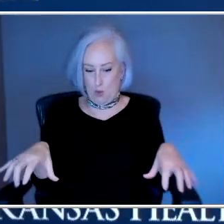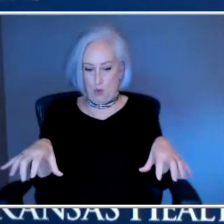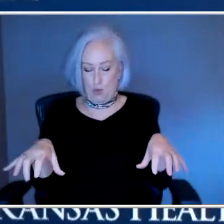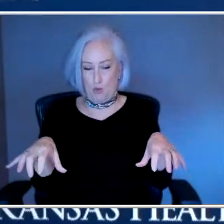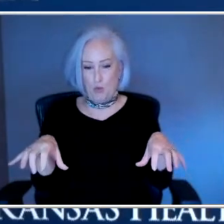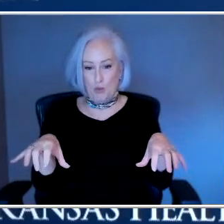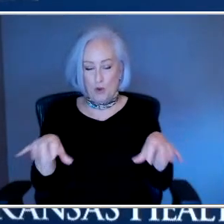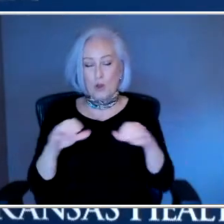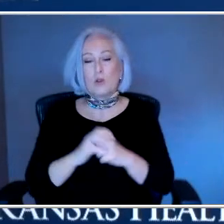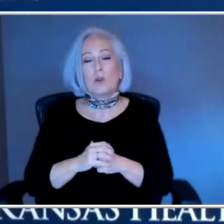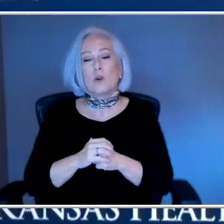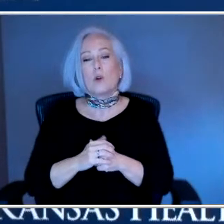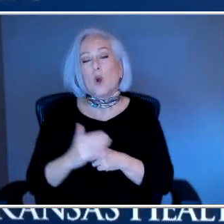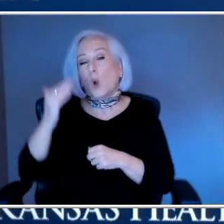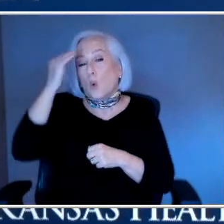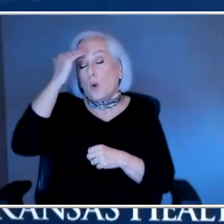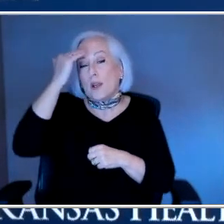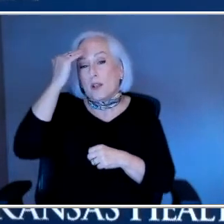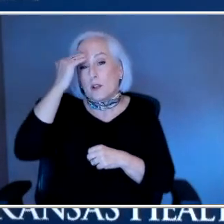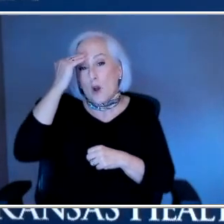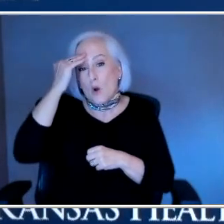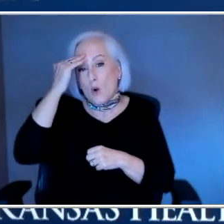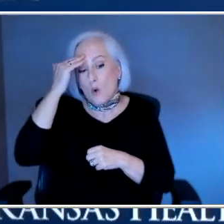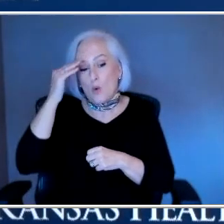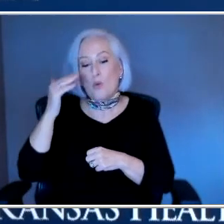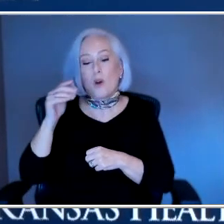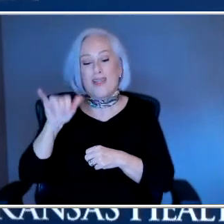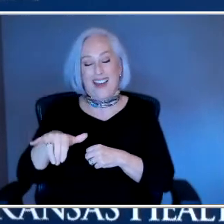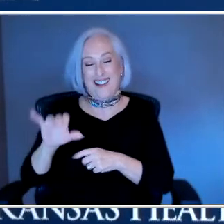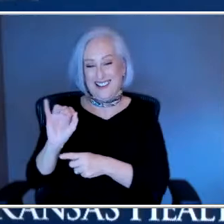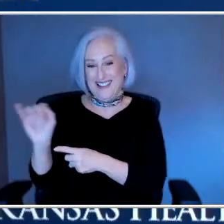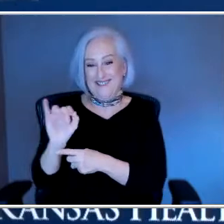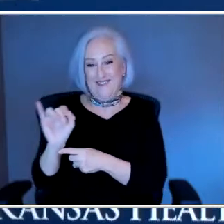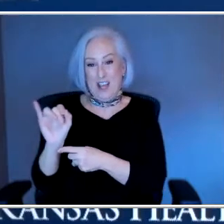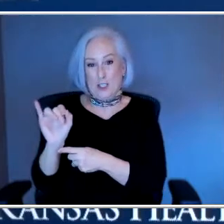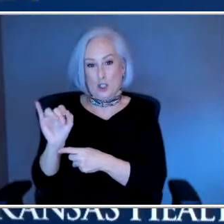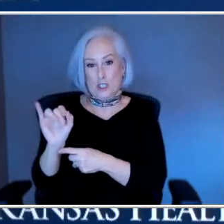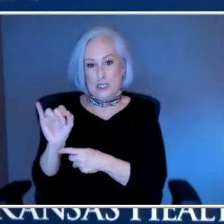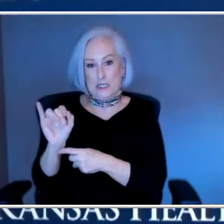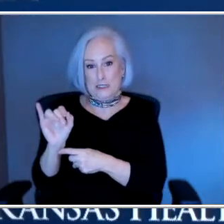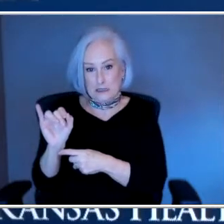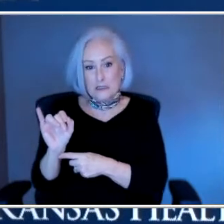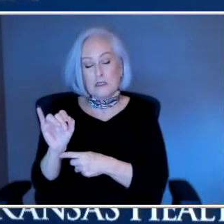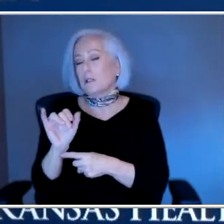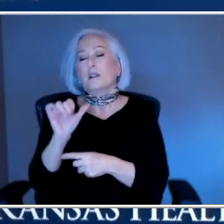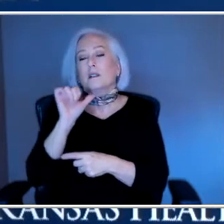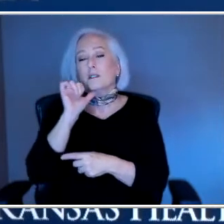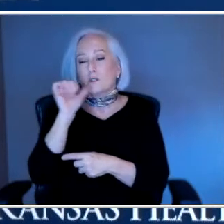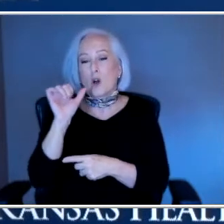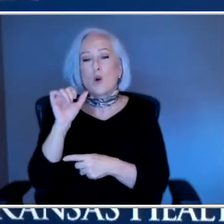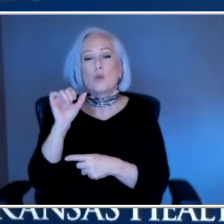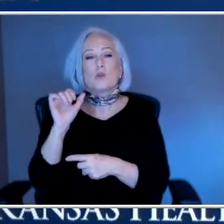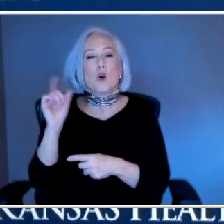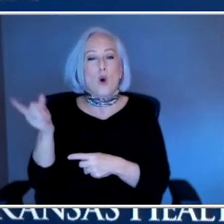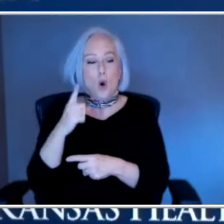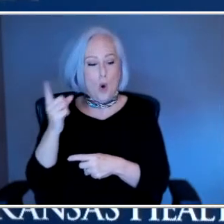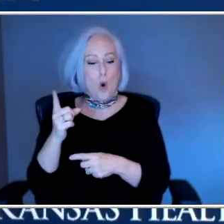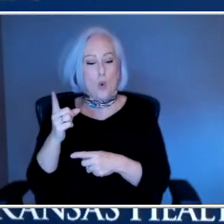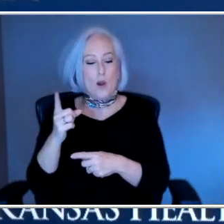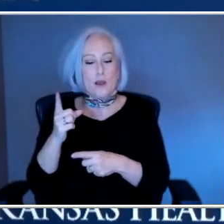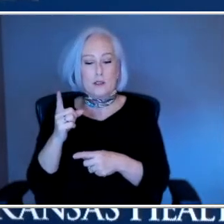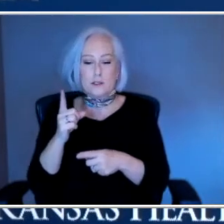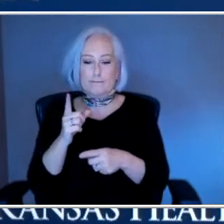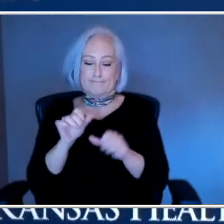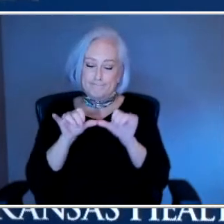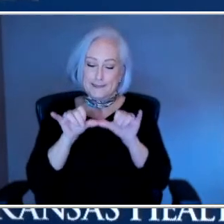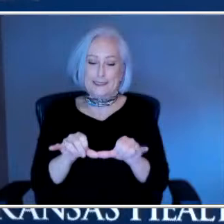We know that these infections don't really adhere to demographics or borders, and they can spread out into the community as well, and